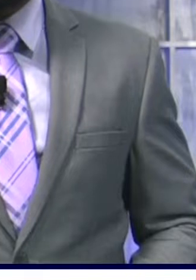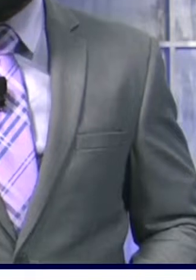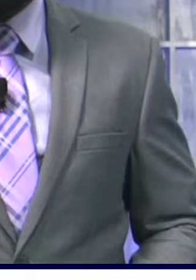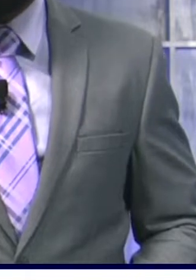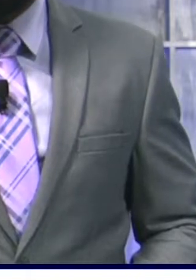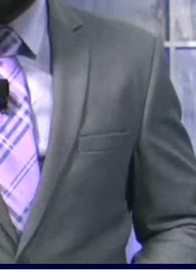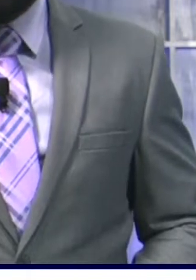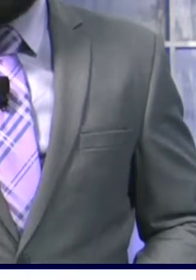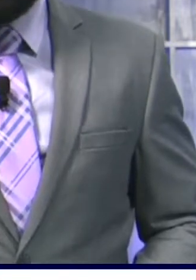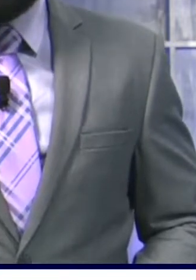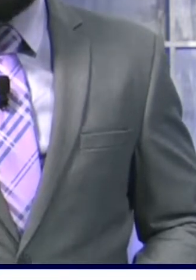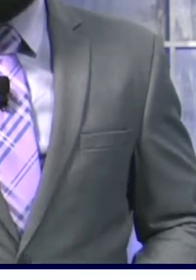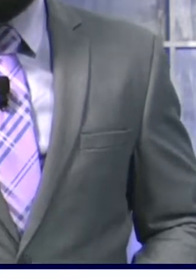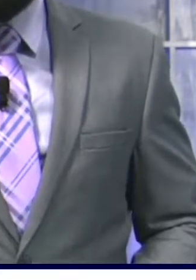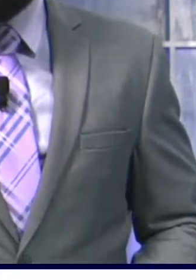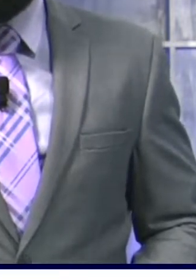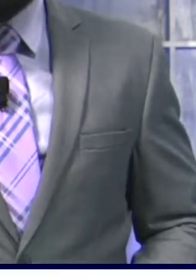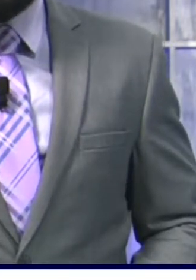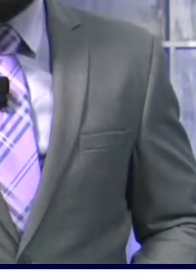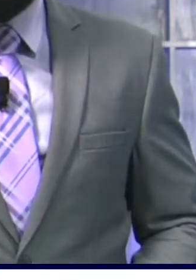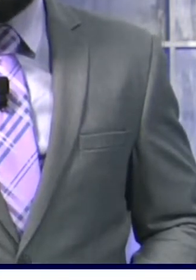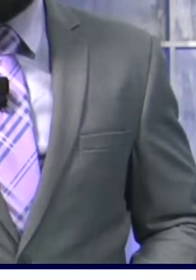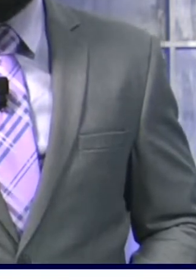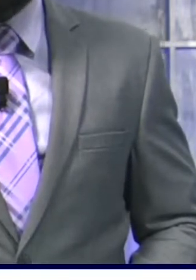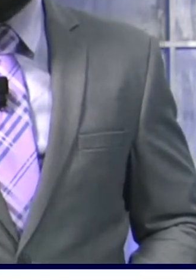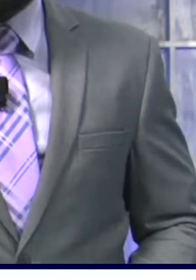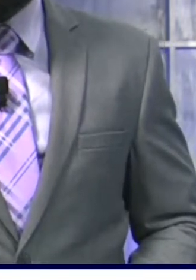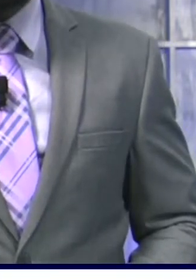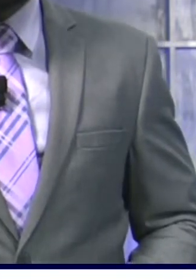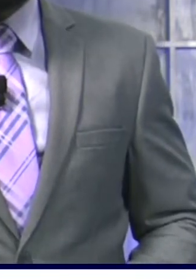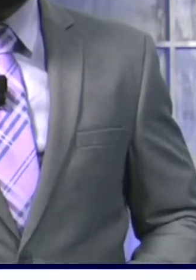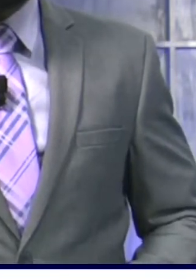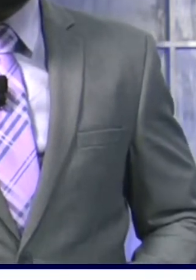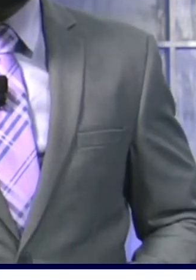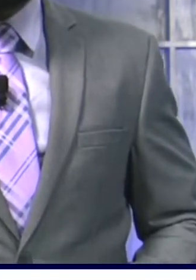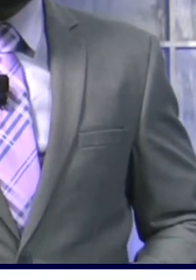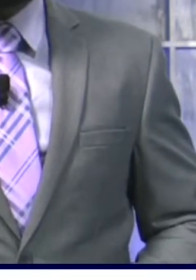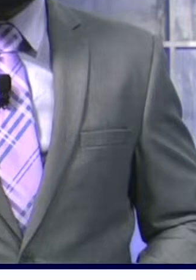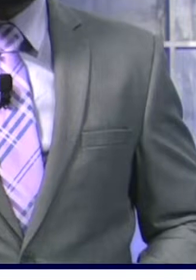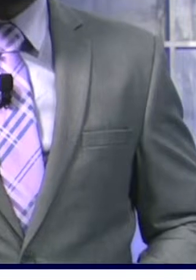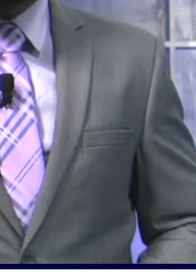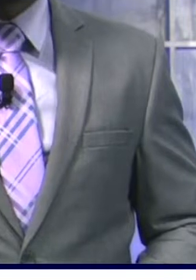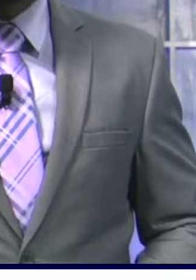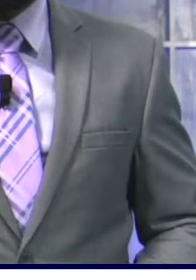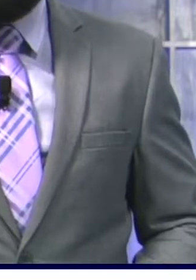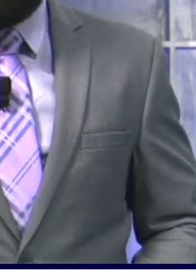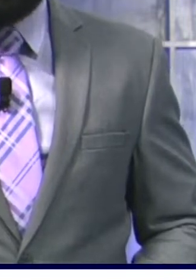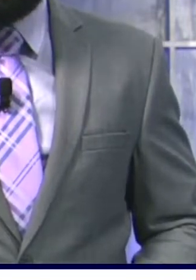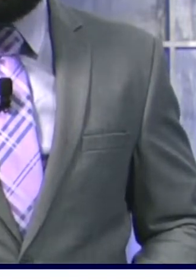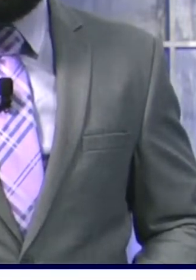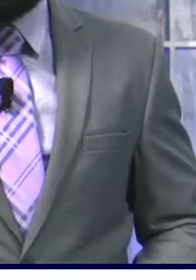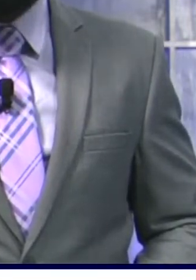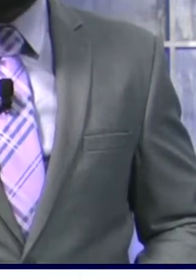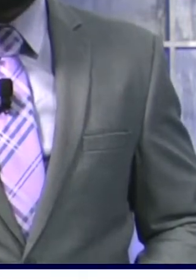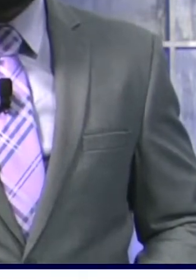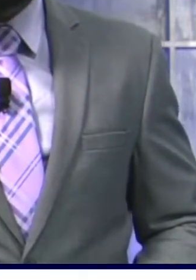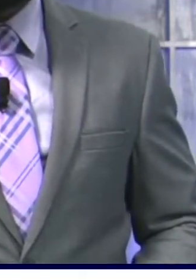tourist vessel. And coming up in sports, India become the second team to qualify for the Cricket World Cup semi-finals.